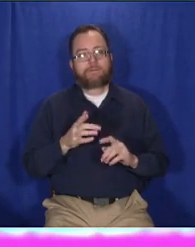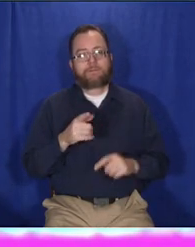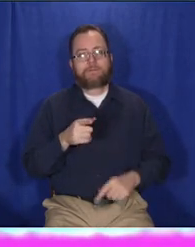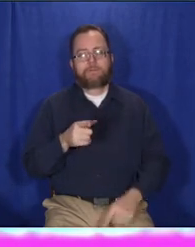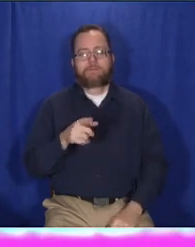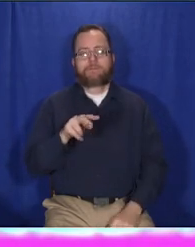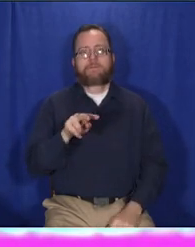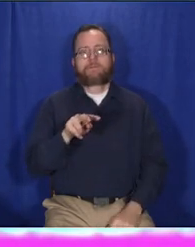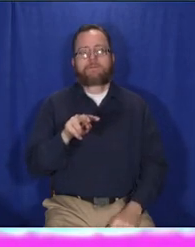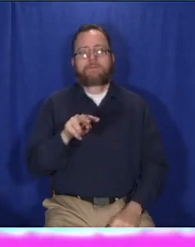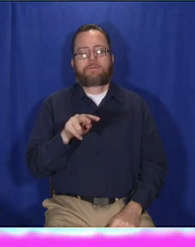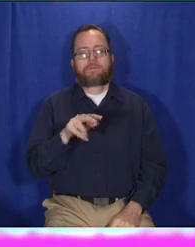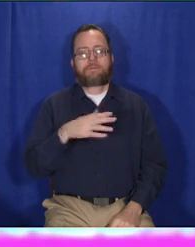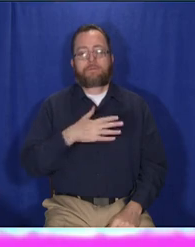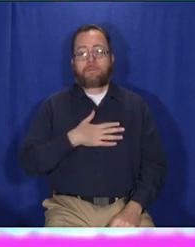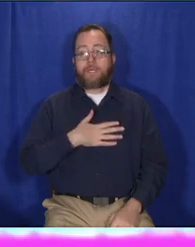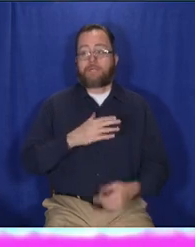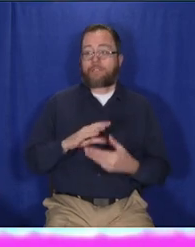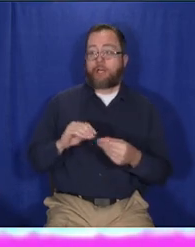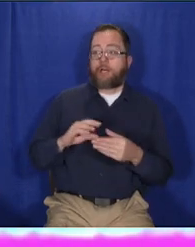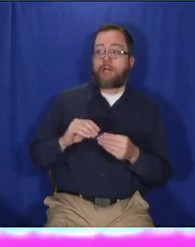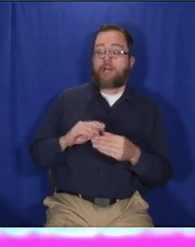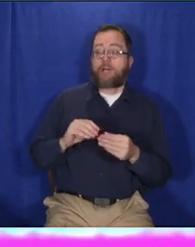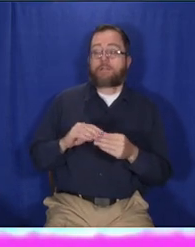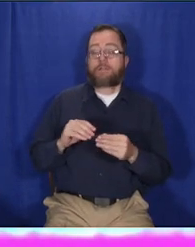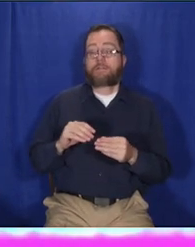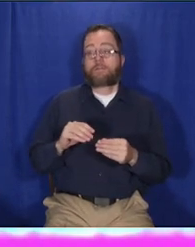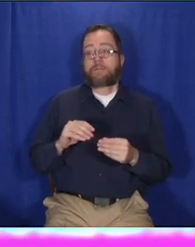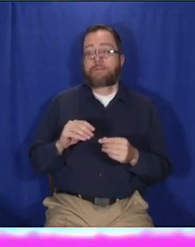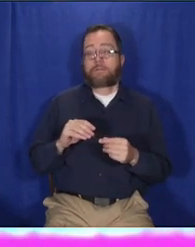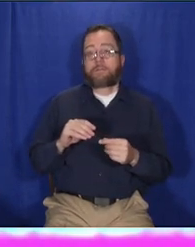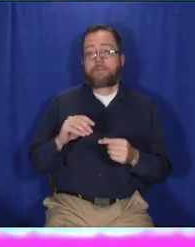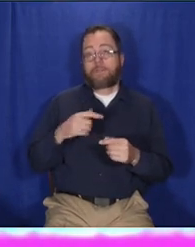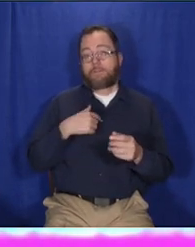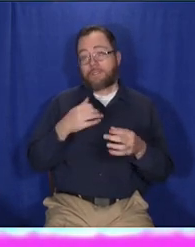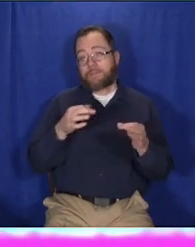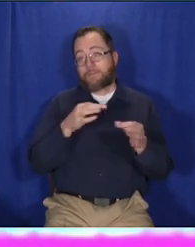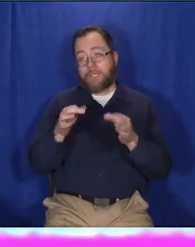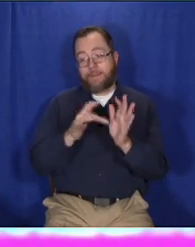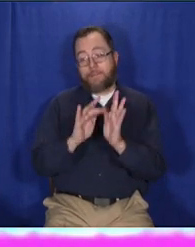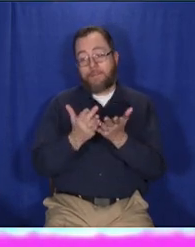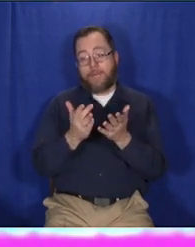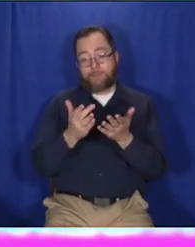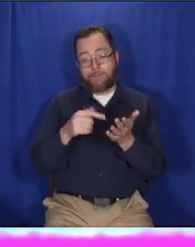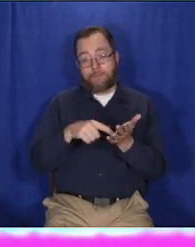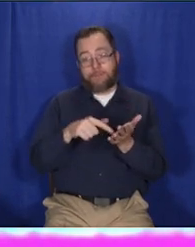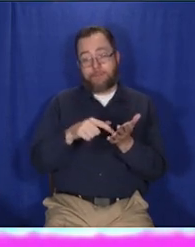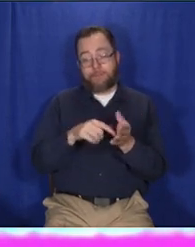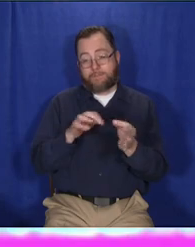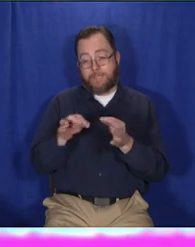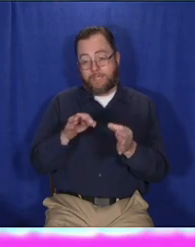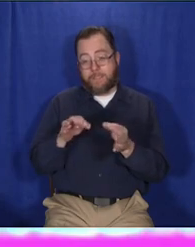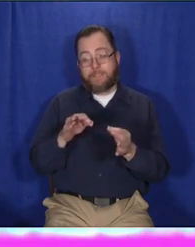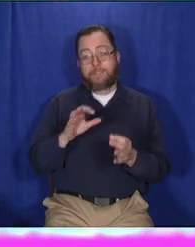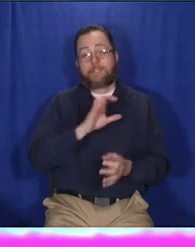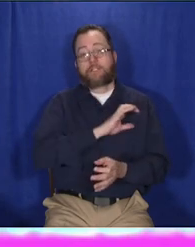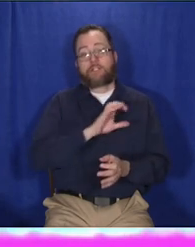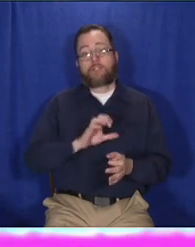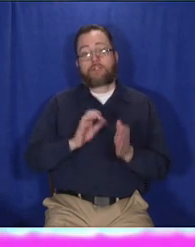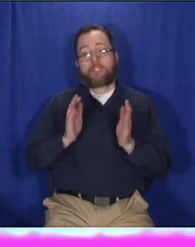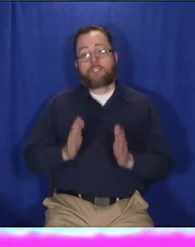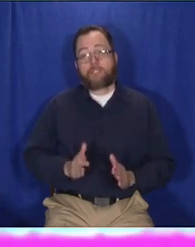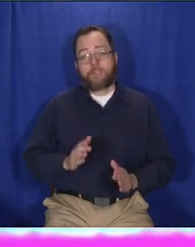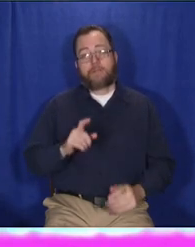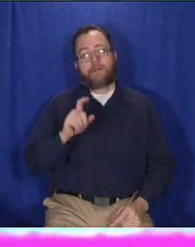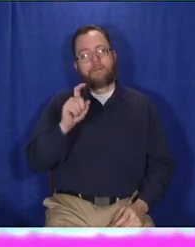Christianity, is that the Bible teaches that we are to be generous, that Christians are to be